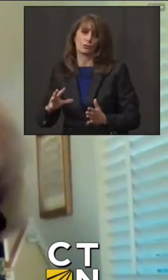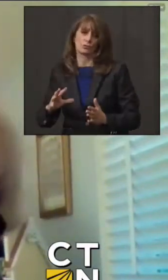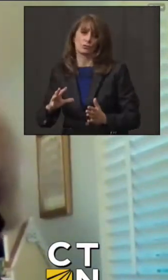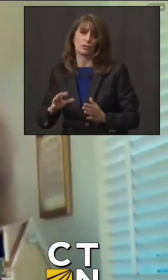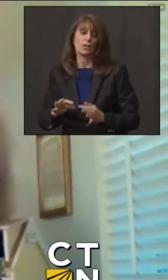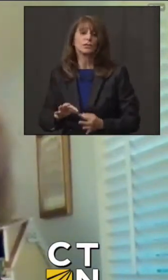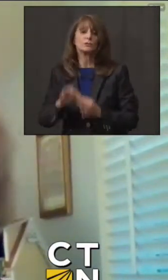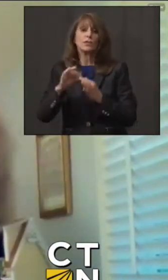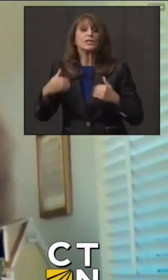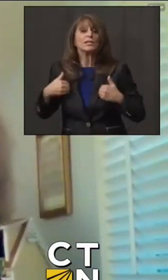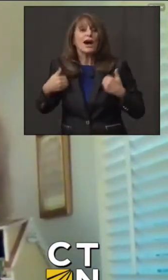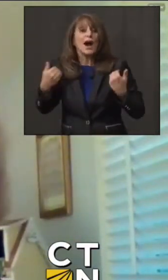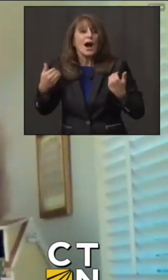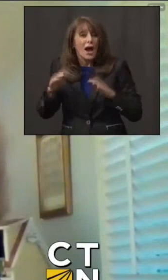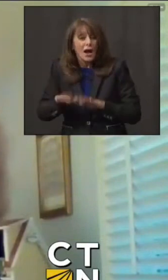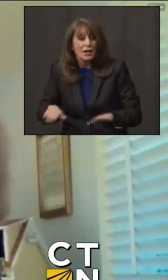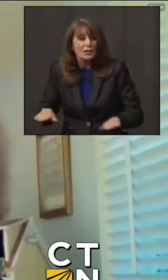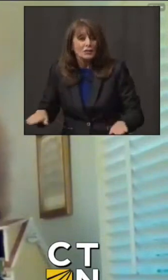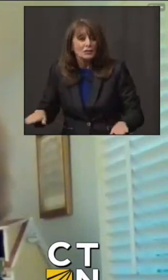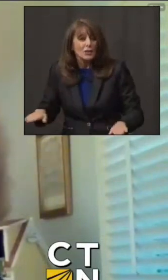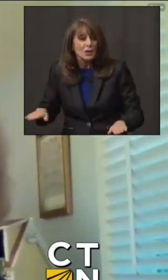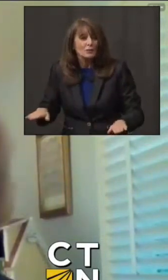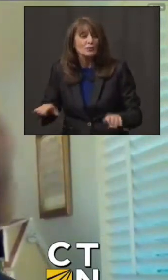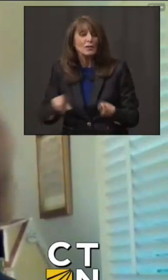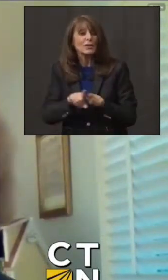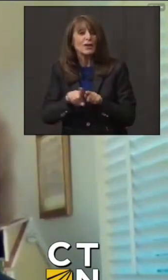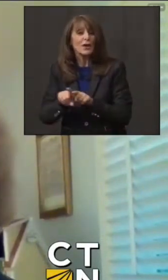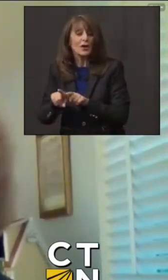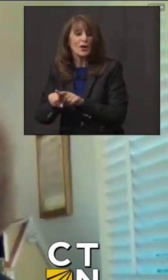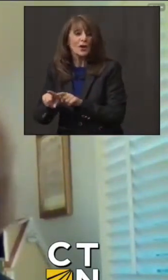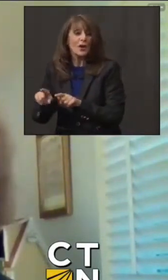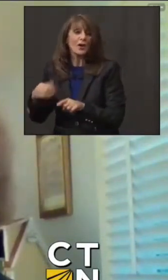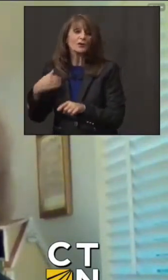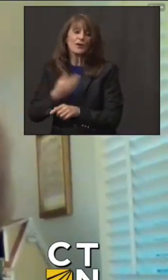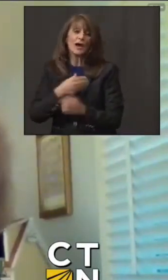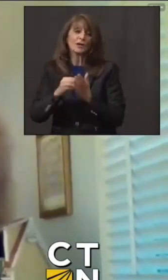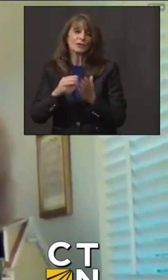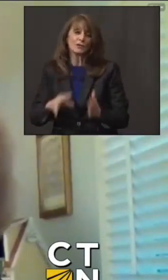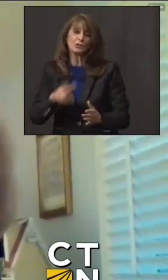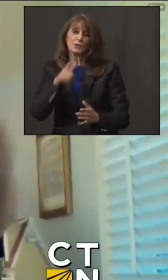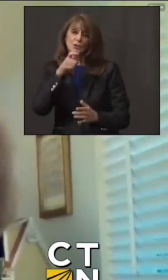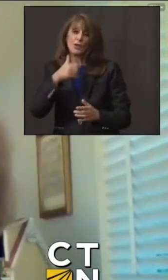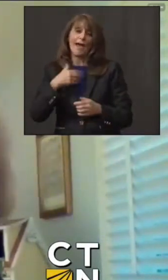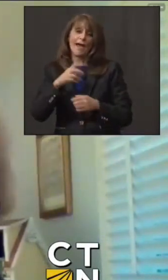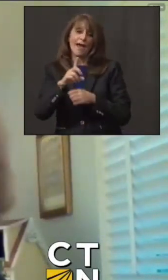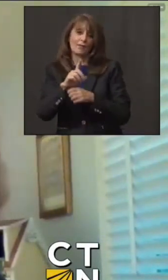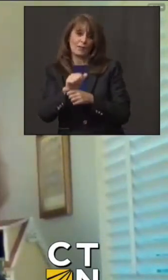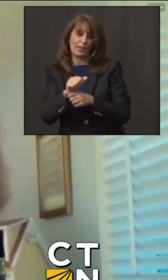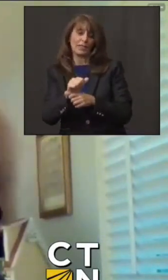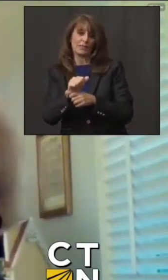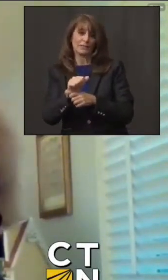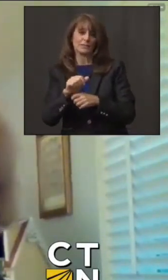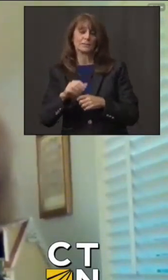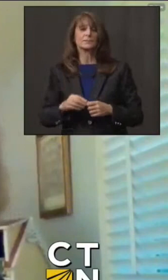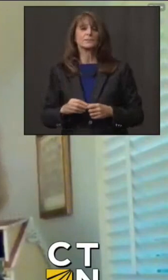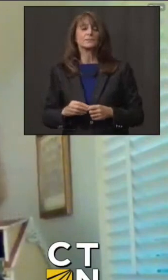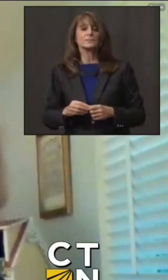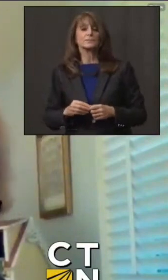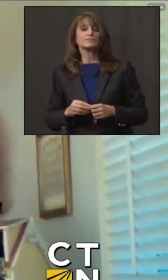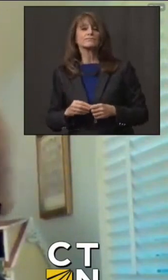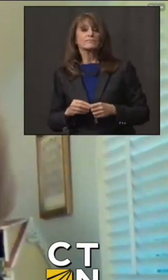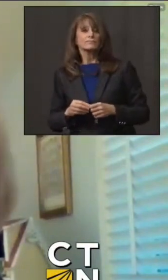our youngest kids and our students with disabilities. I would say